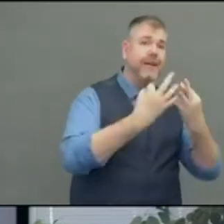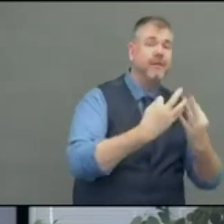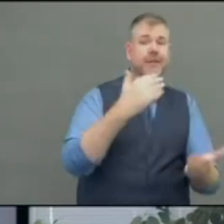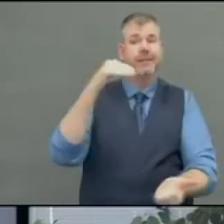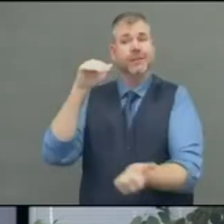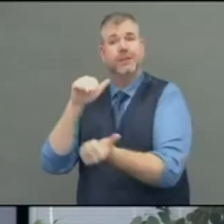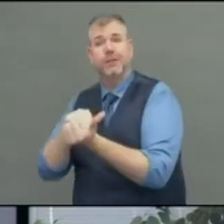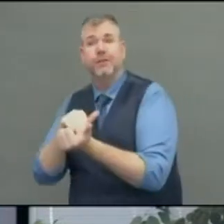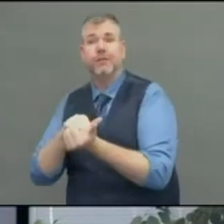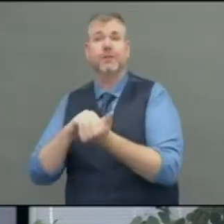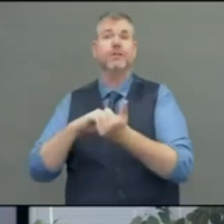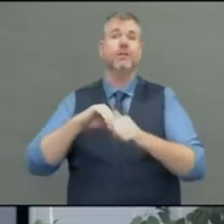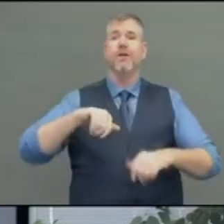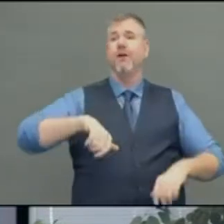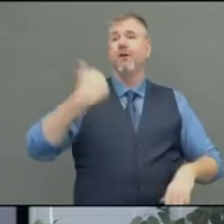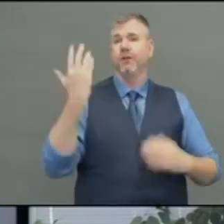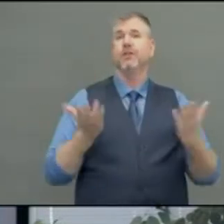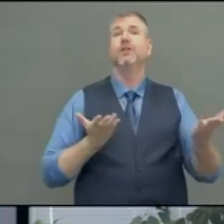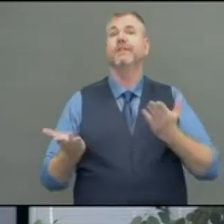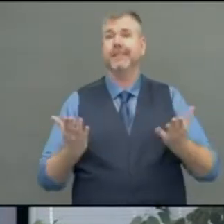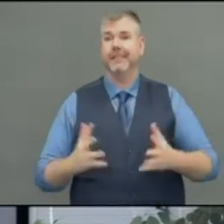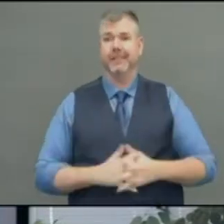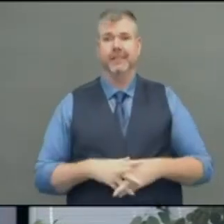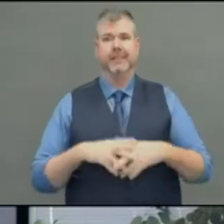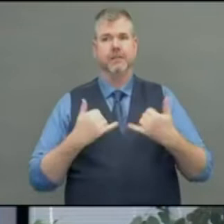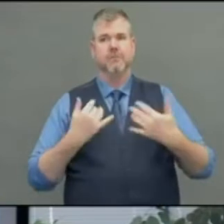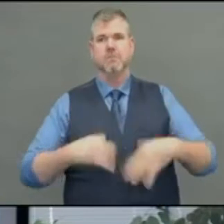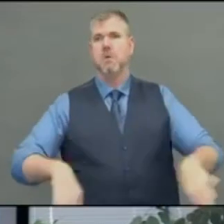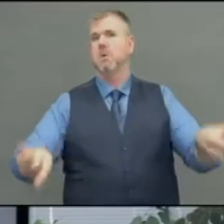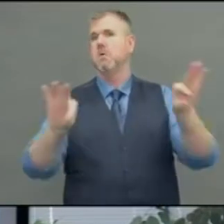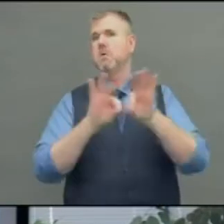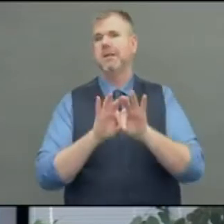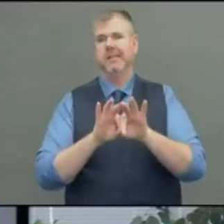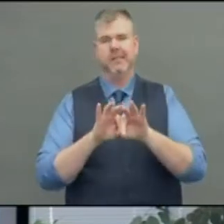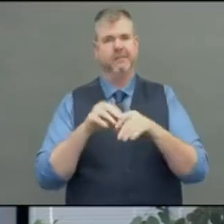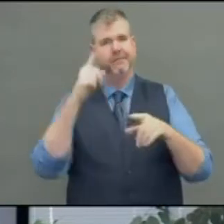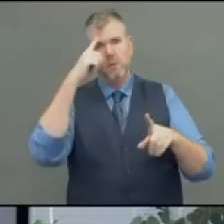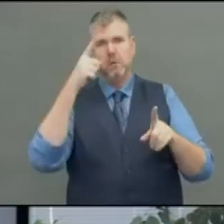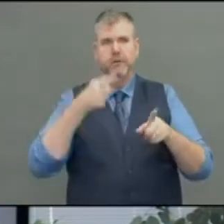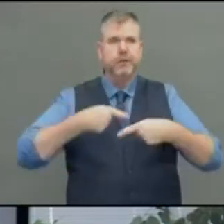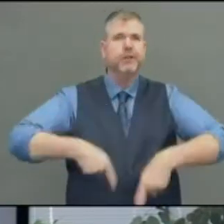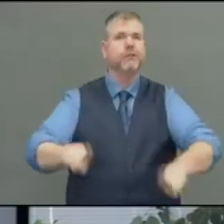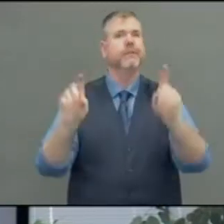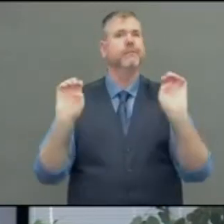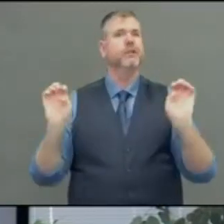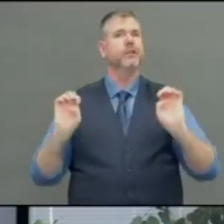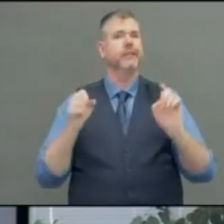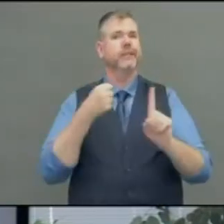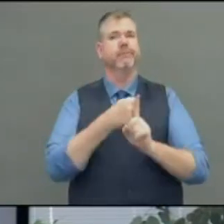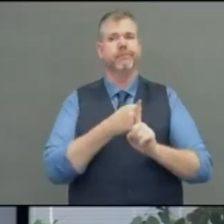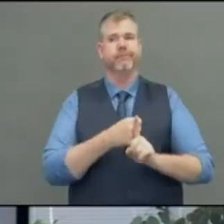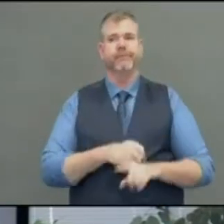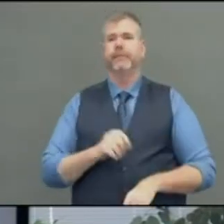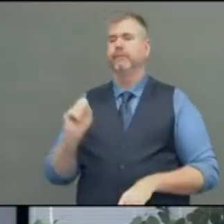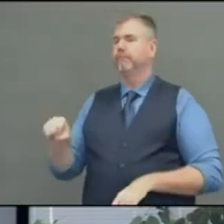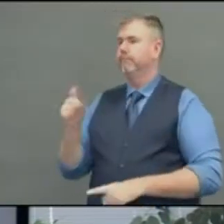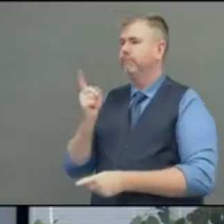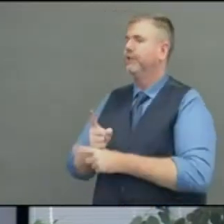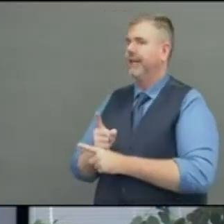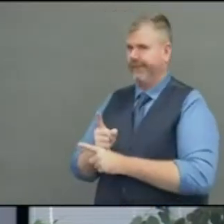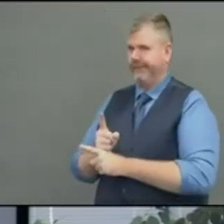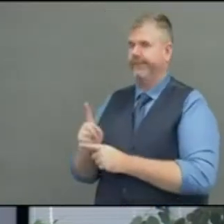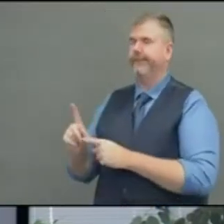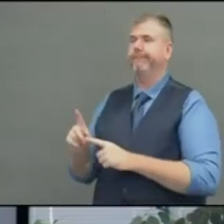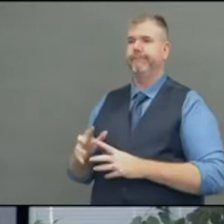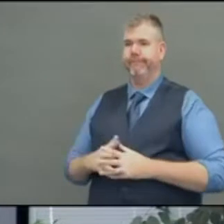other services that we might need in case of an emergency. Now, exactly. Yes. So I was fascinated when